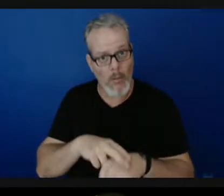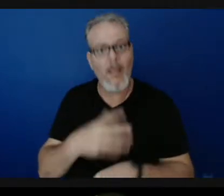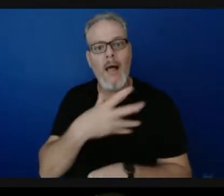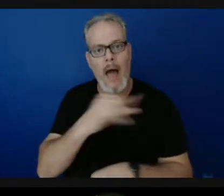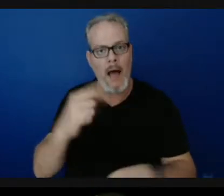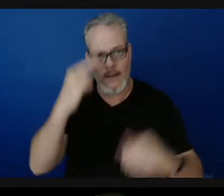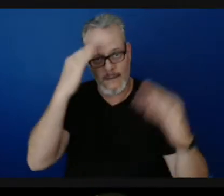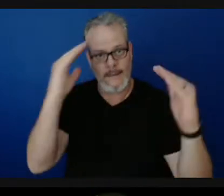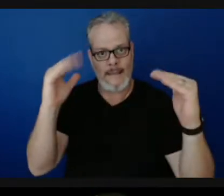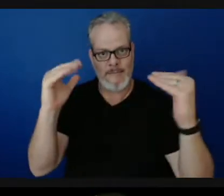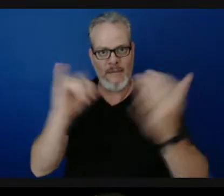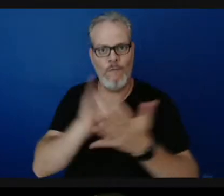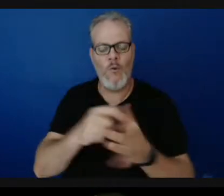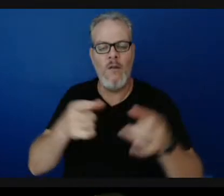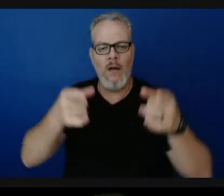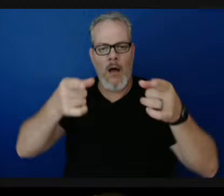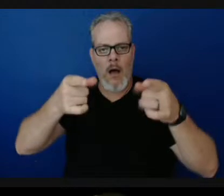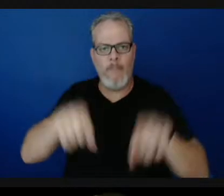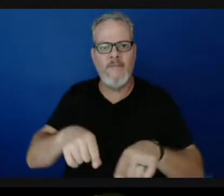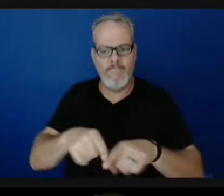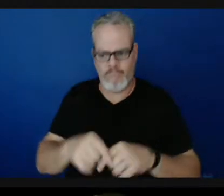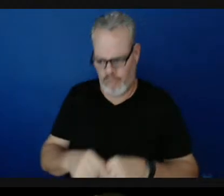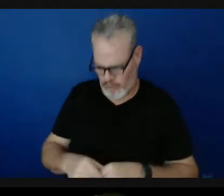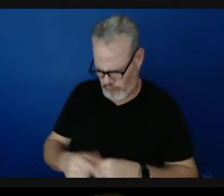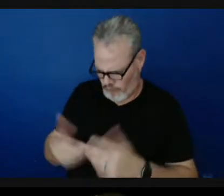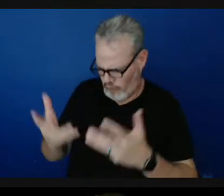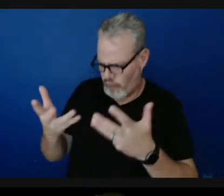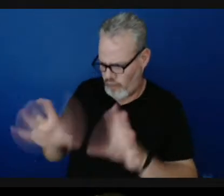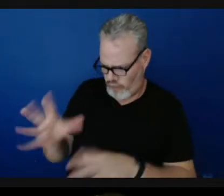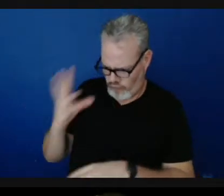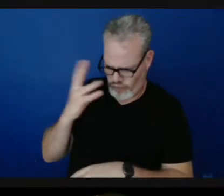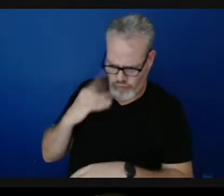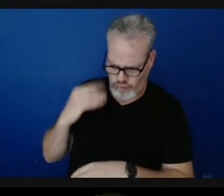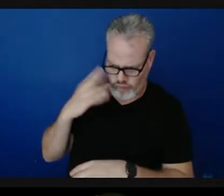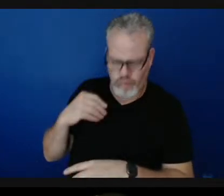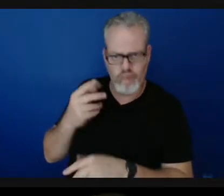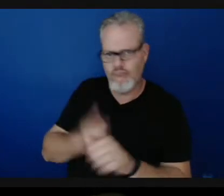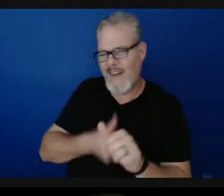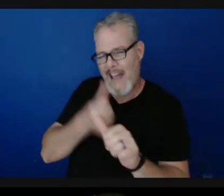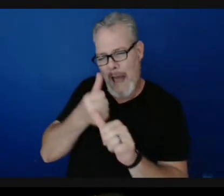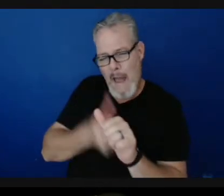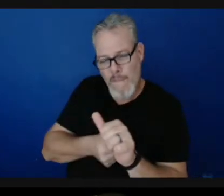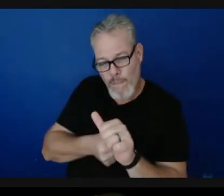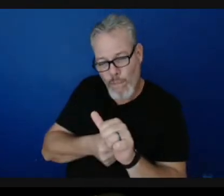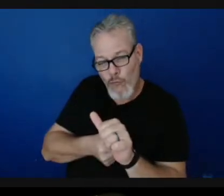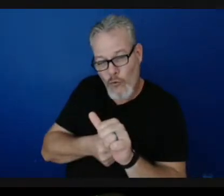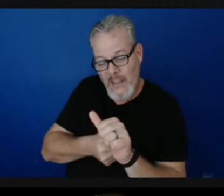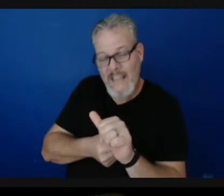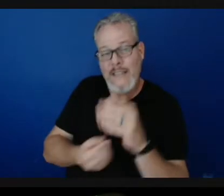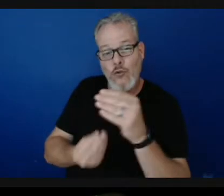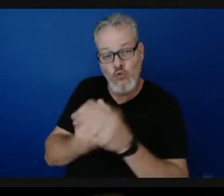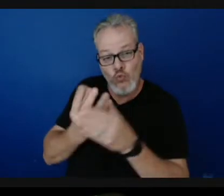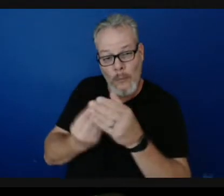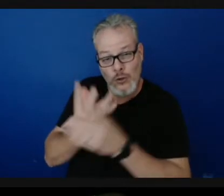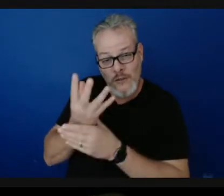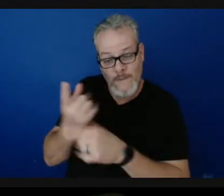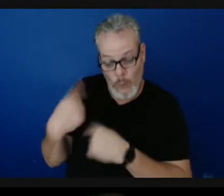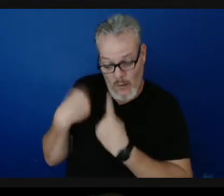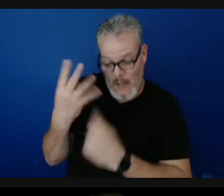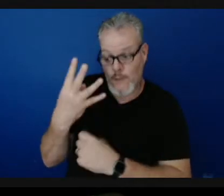for that to happen. And it's happened every one of these last 9 eruptions in the last 4 years. Yeah, every single